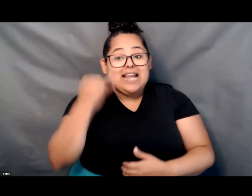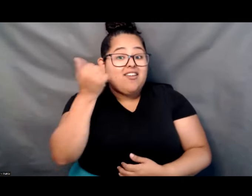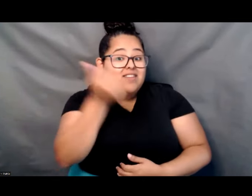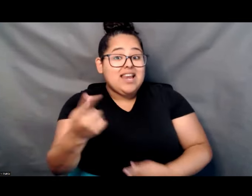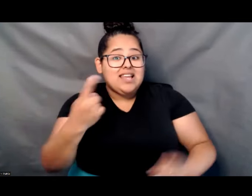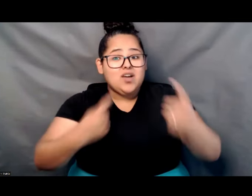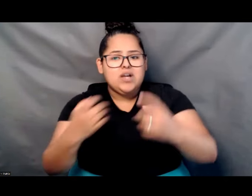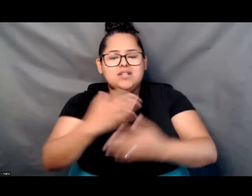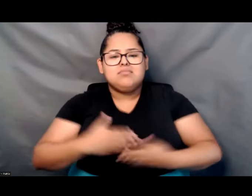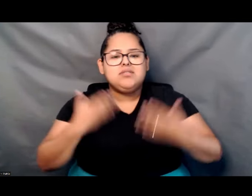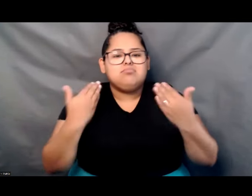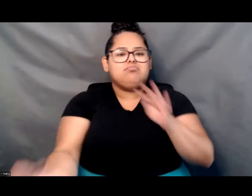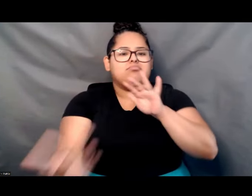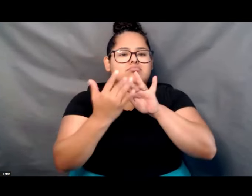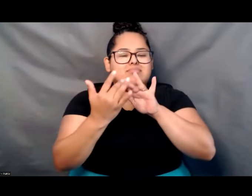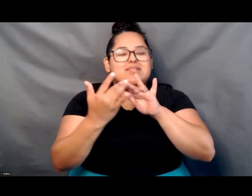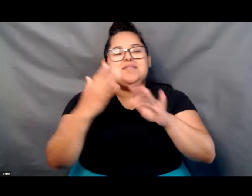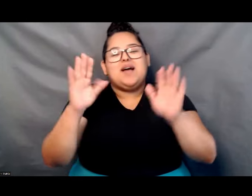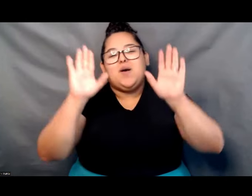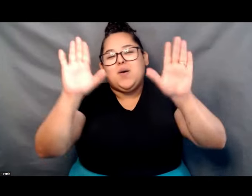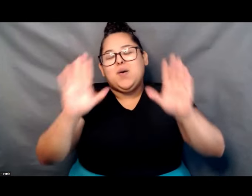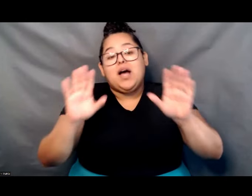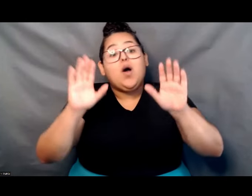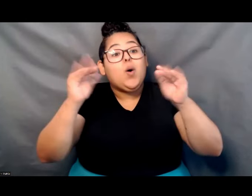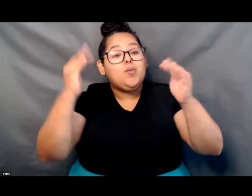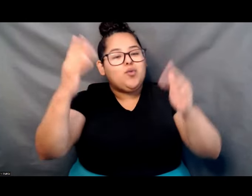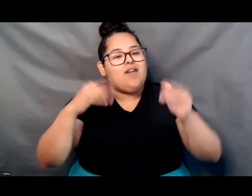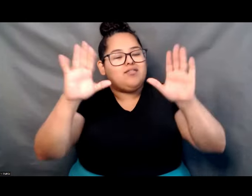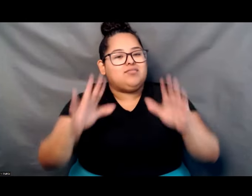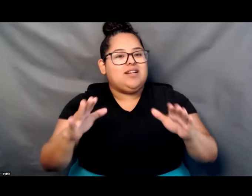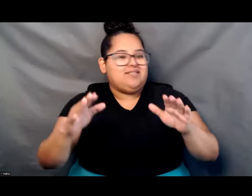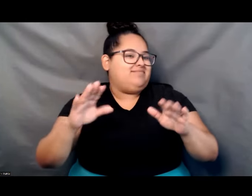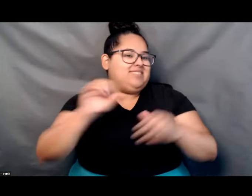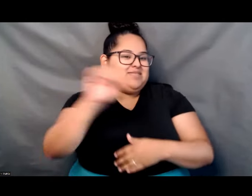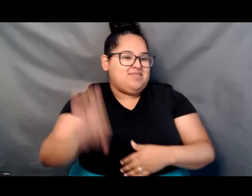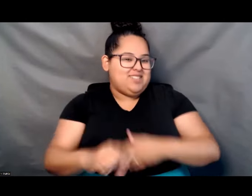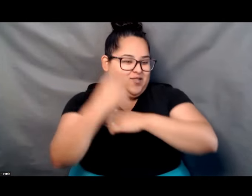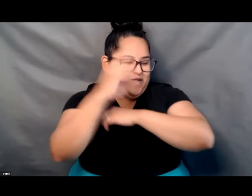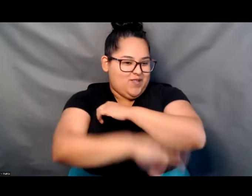feel free to reach out to us. But I hope you have an amazing fall 2022 semester.